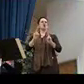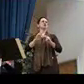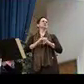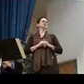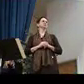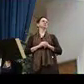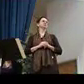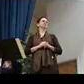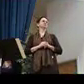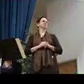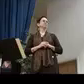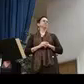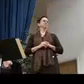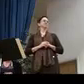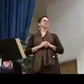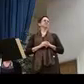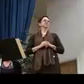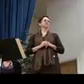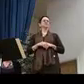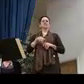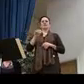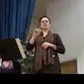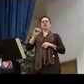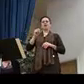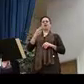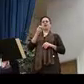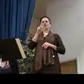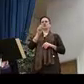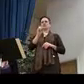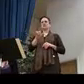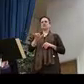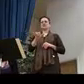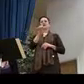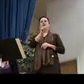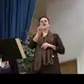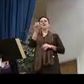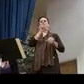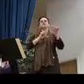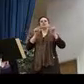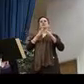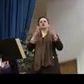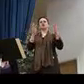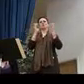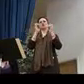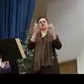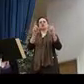Ashley Clement, Associate of Science, General Education, Associate of Arts, General Education.